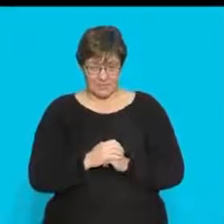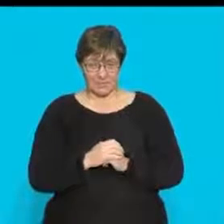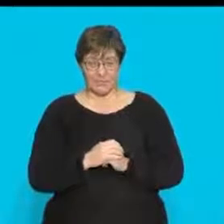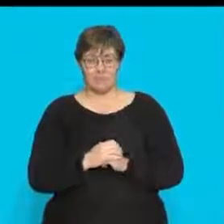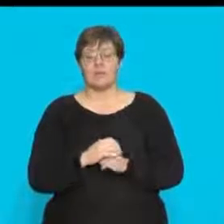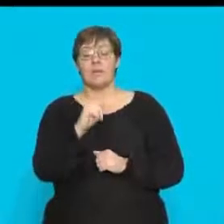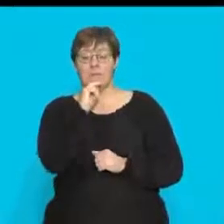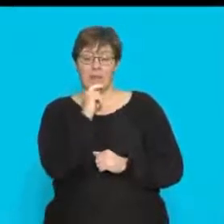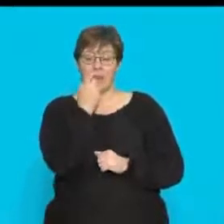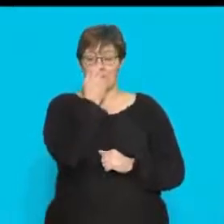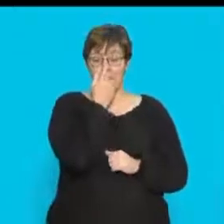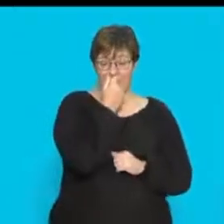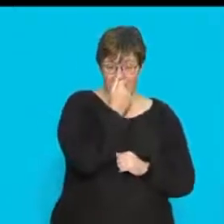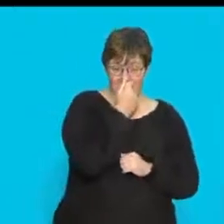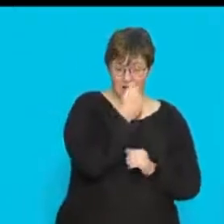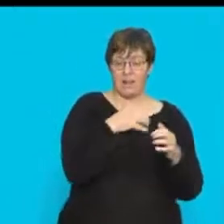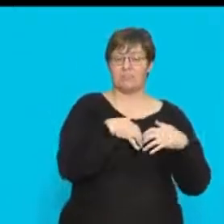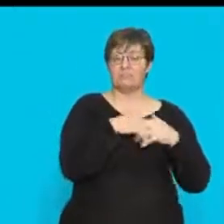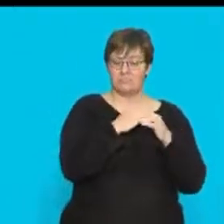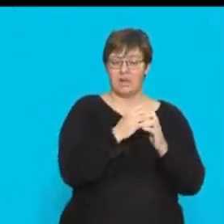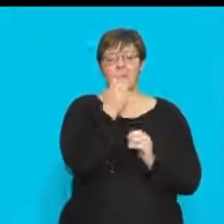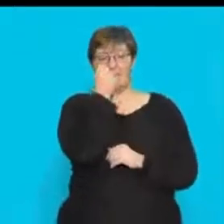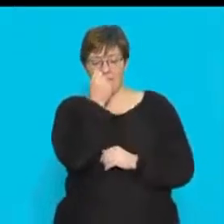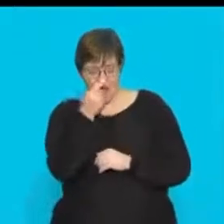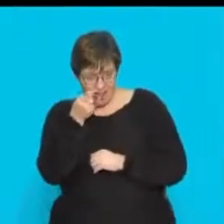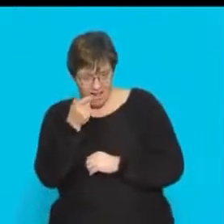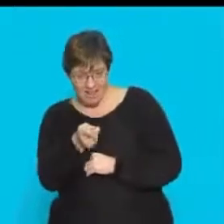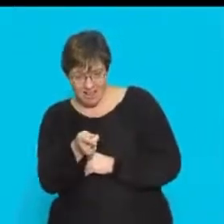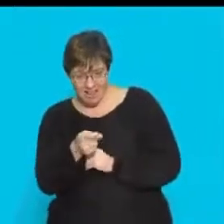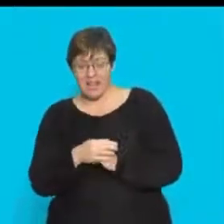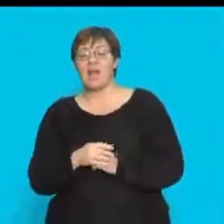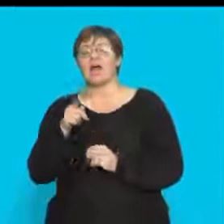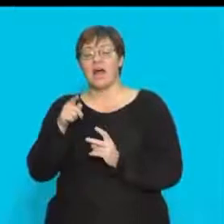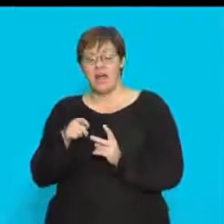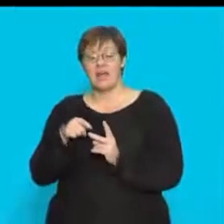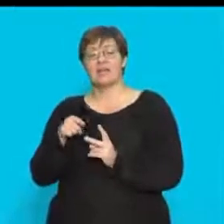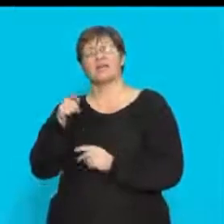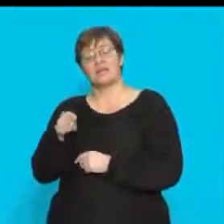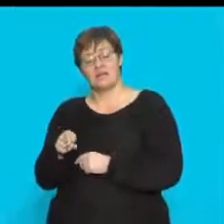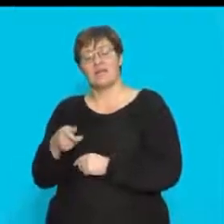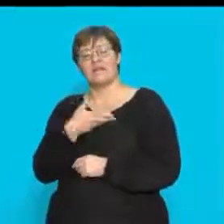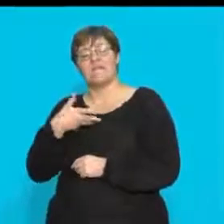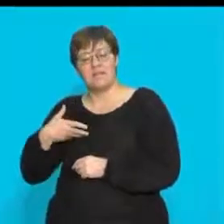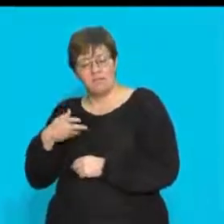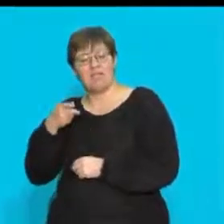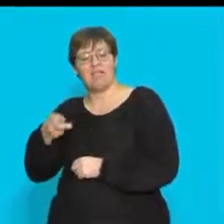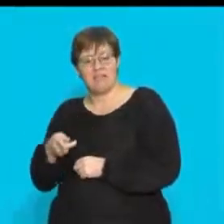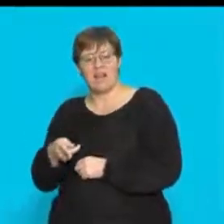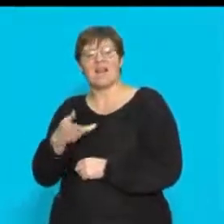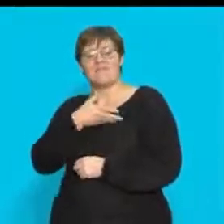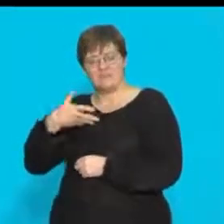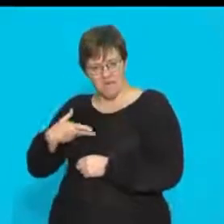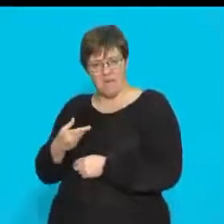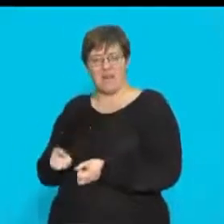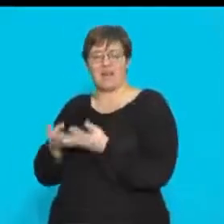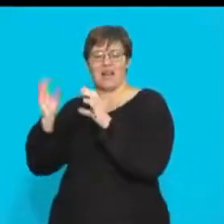it means is that a male will give rise to a male sex cell and a female will give rise